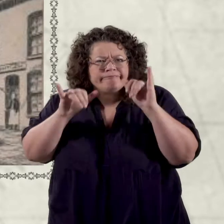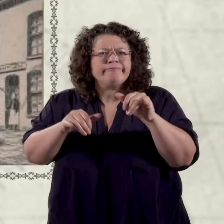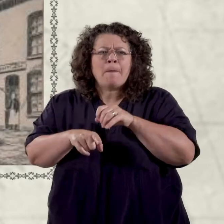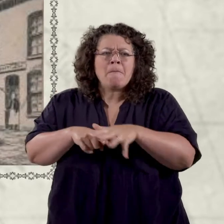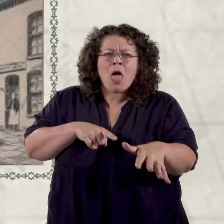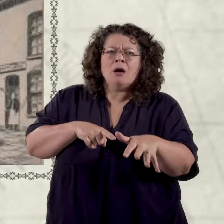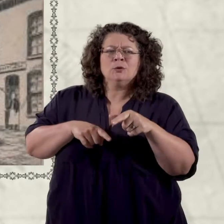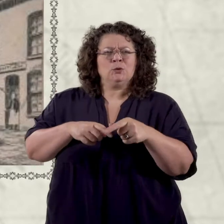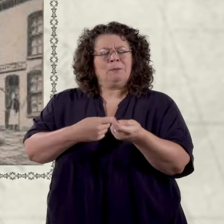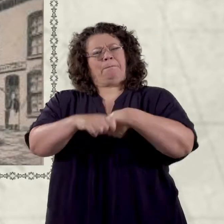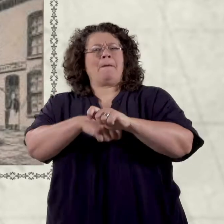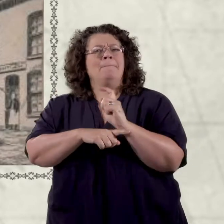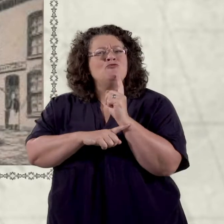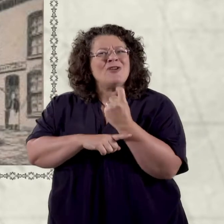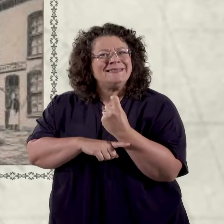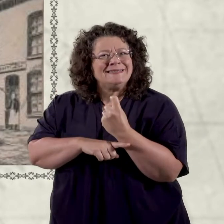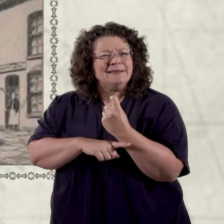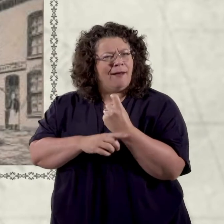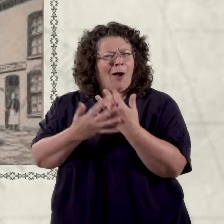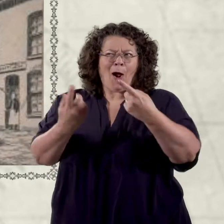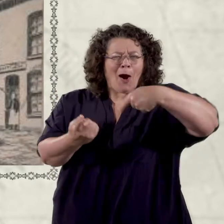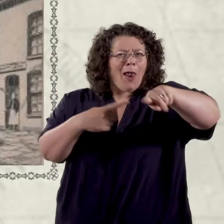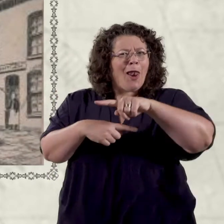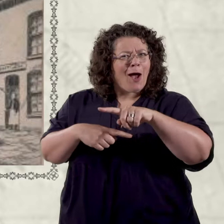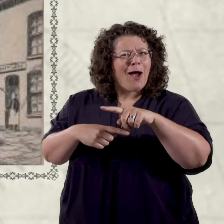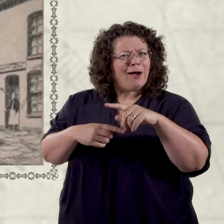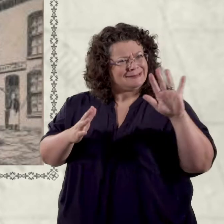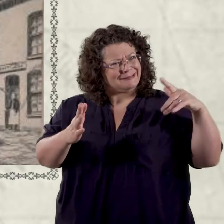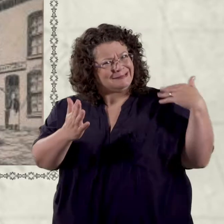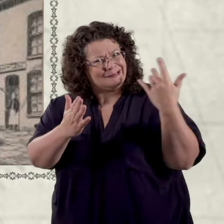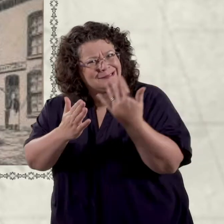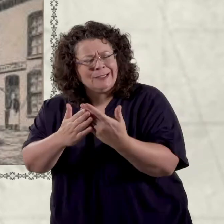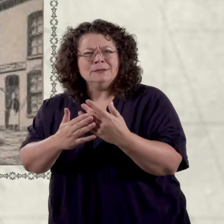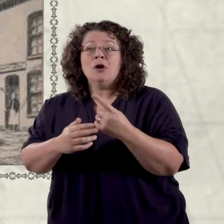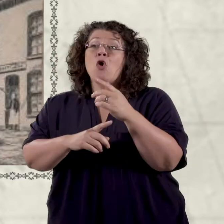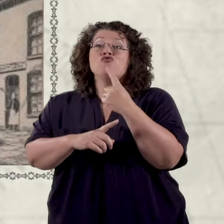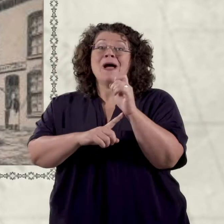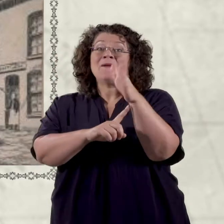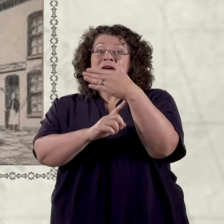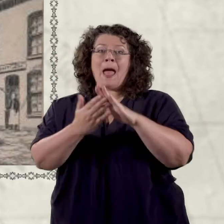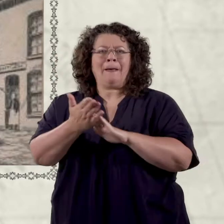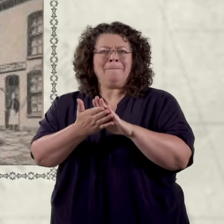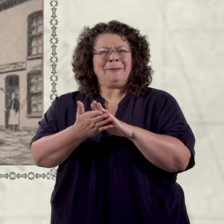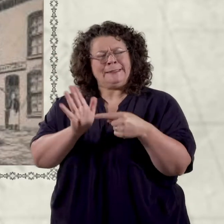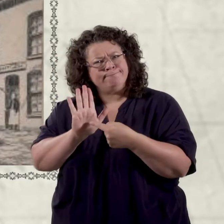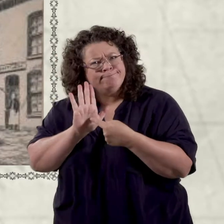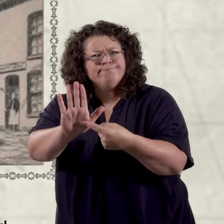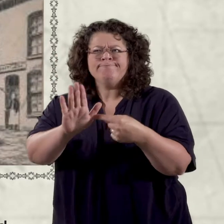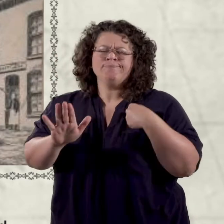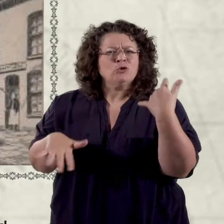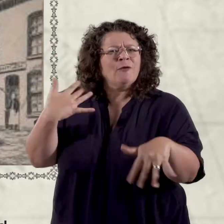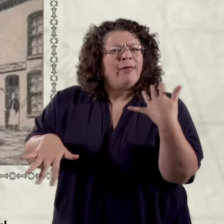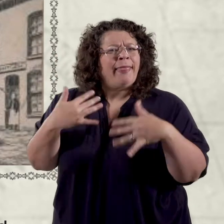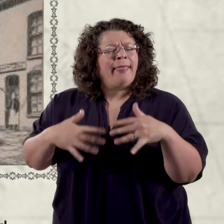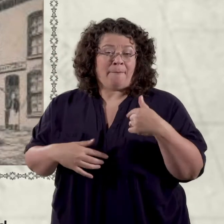Now, many people since then have used a red flag as a symbol of their suffering, but we were the first. We